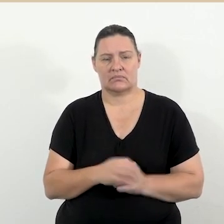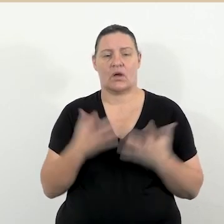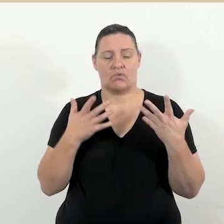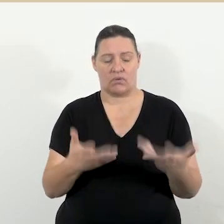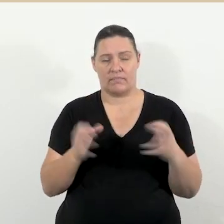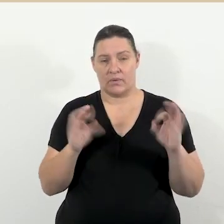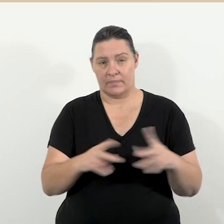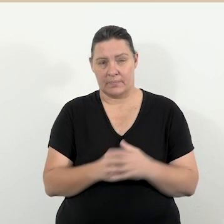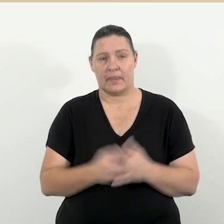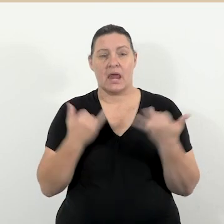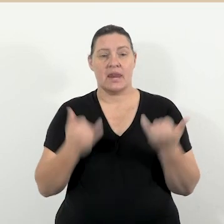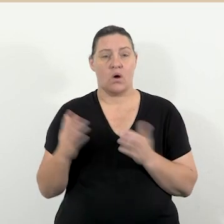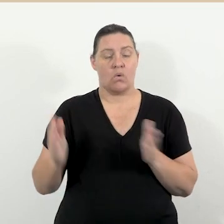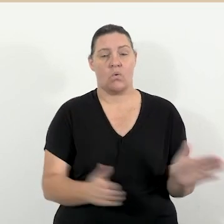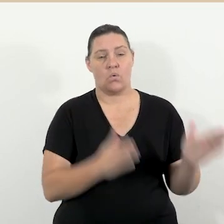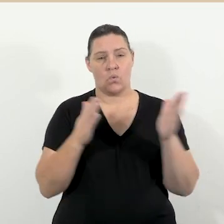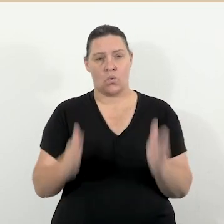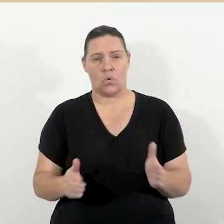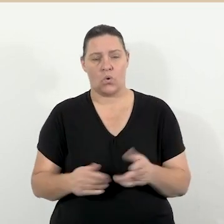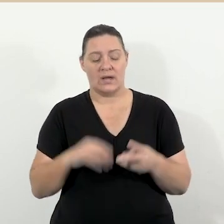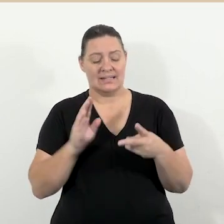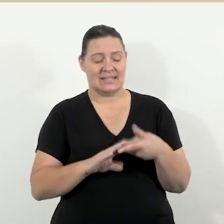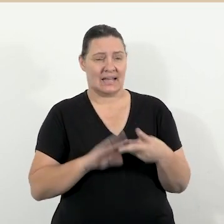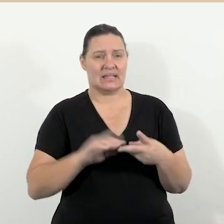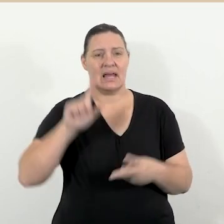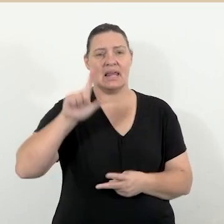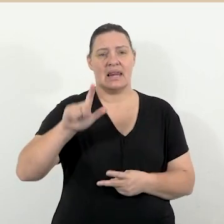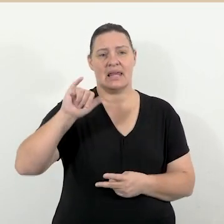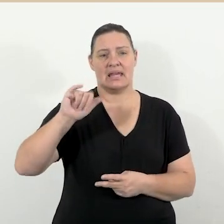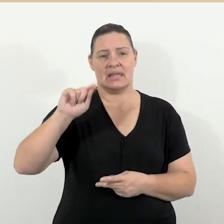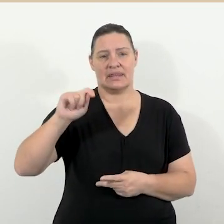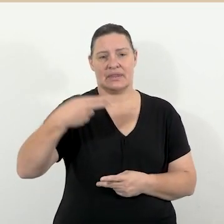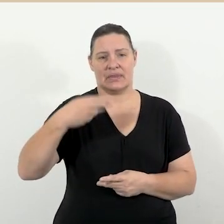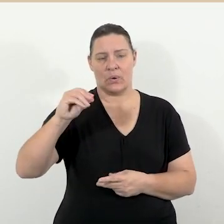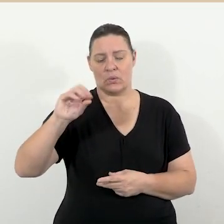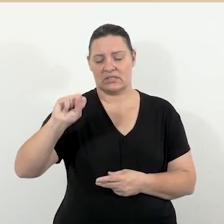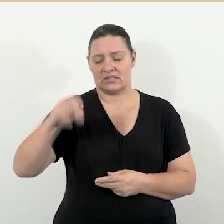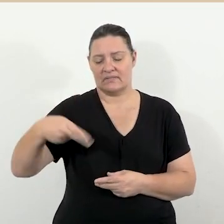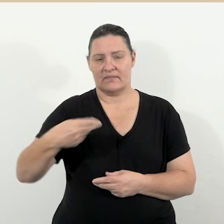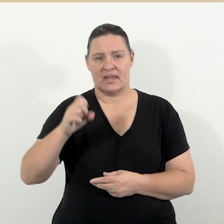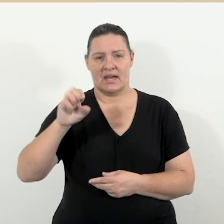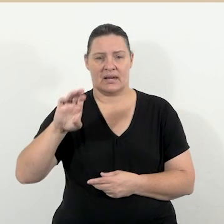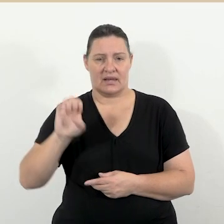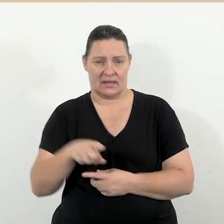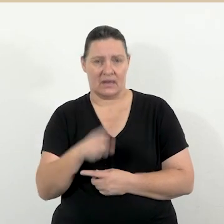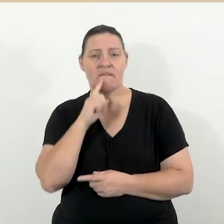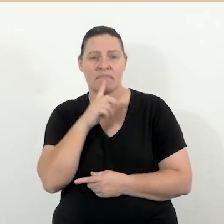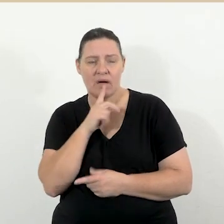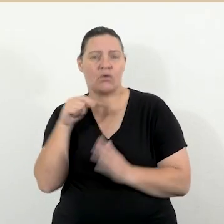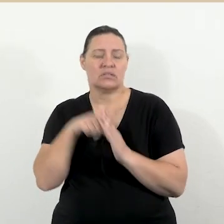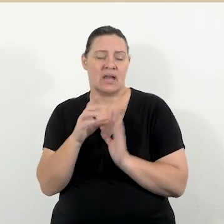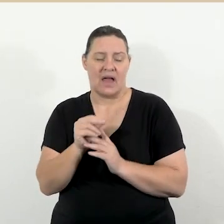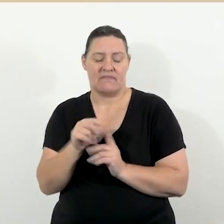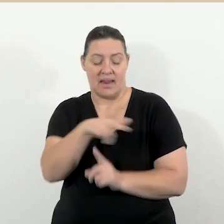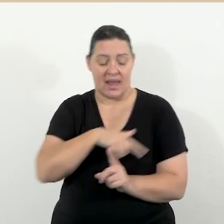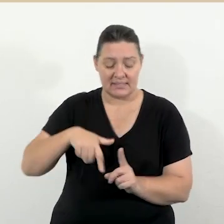nitrogen. Okay, then we move on to the second sphere, which is our lithosphere. Our lithosphere